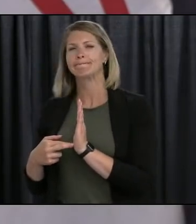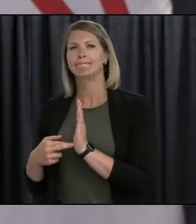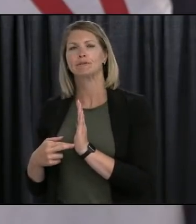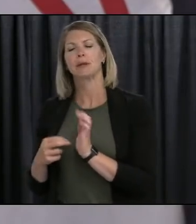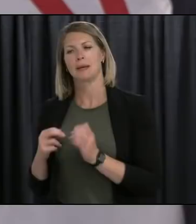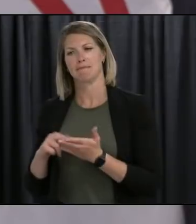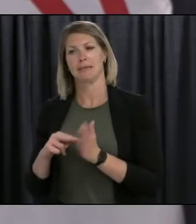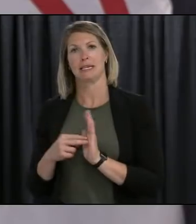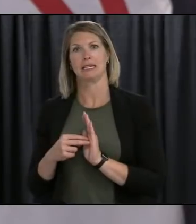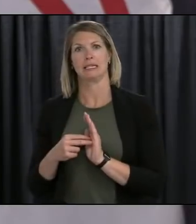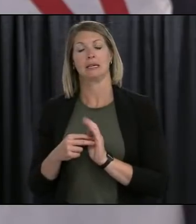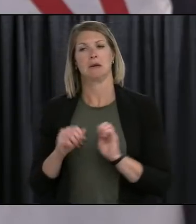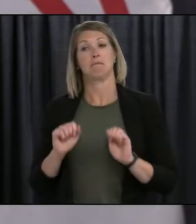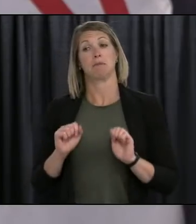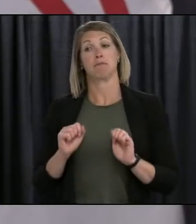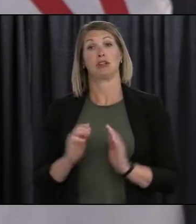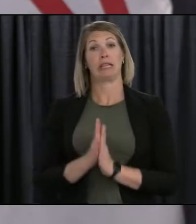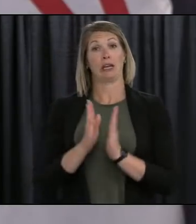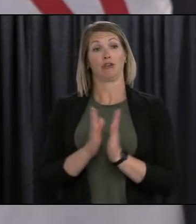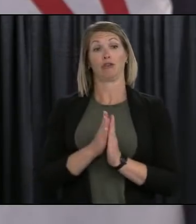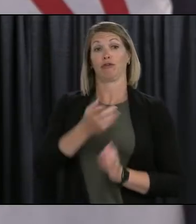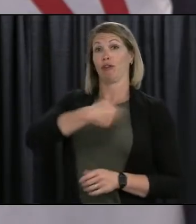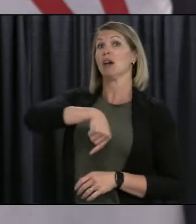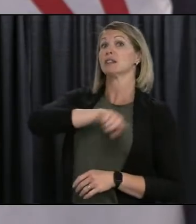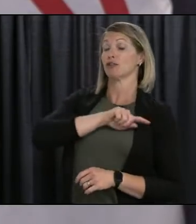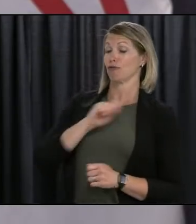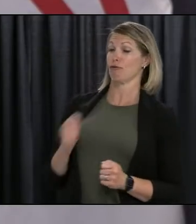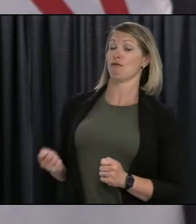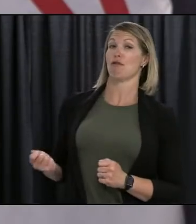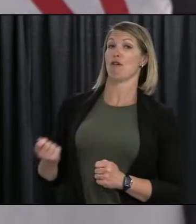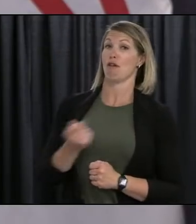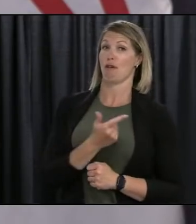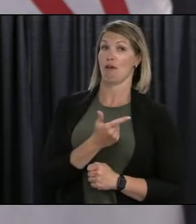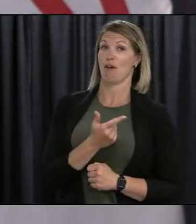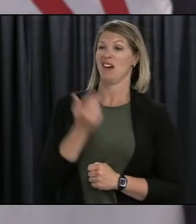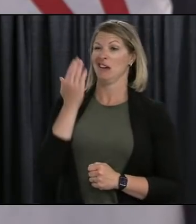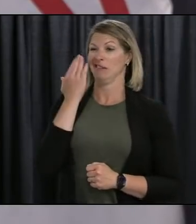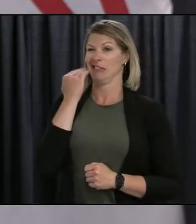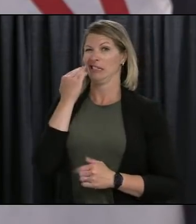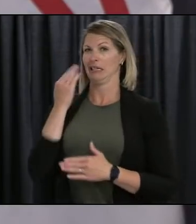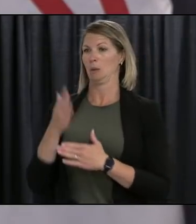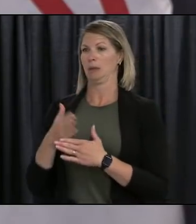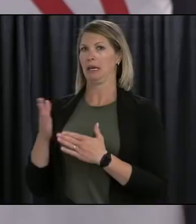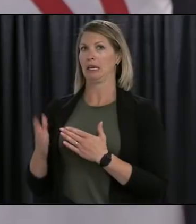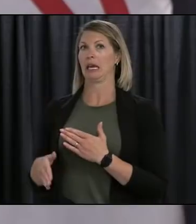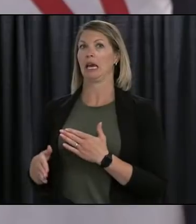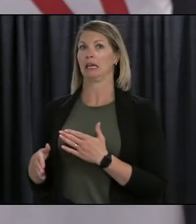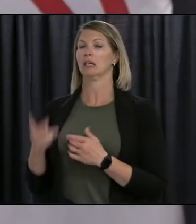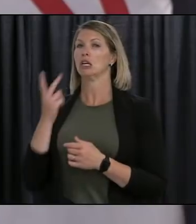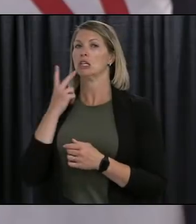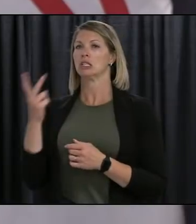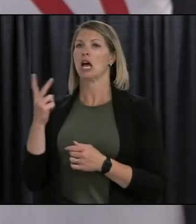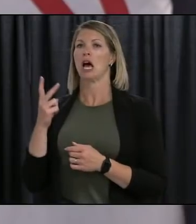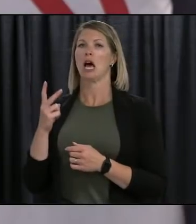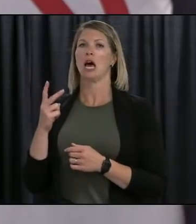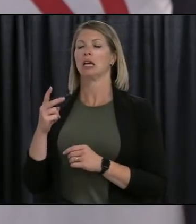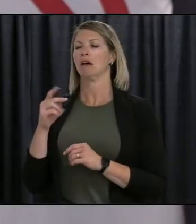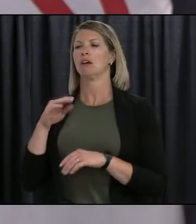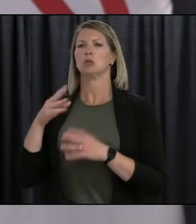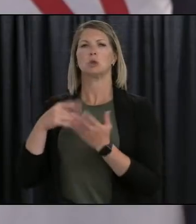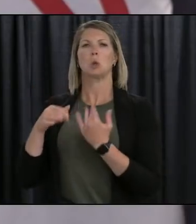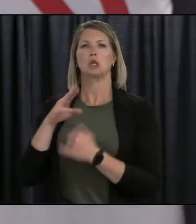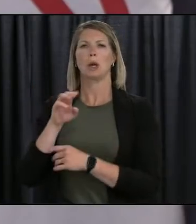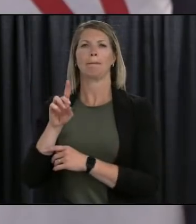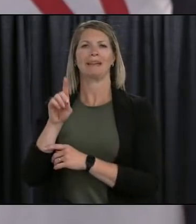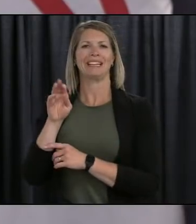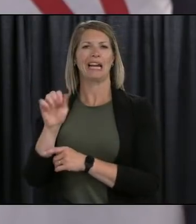in jeopardy. One wrong move, like some of the ones that we saw over the weekend and some of the patrons